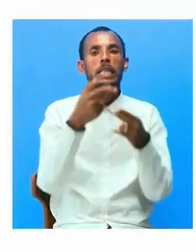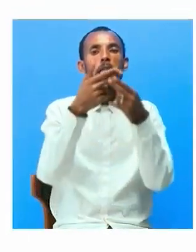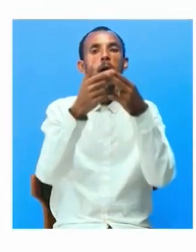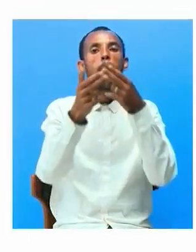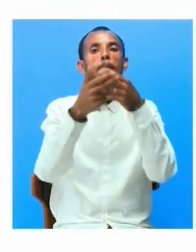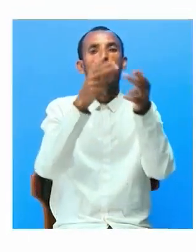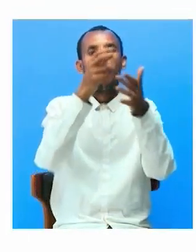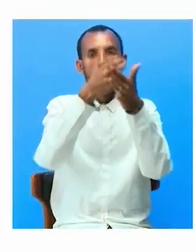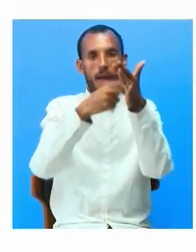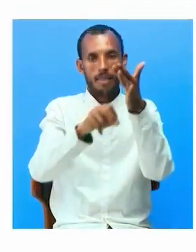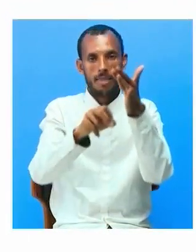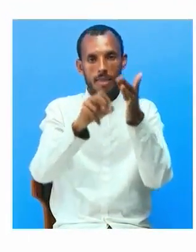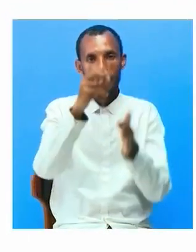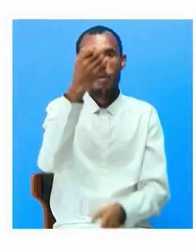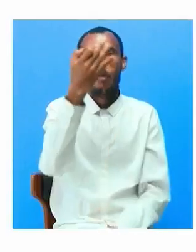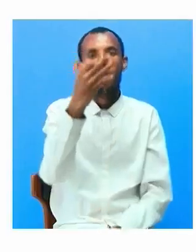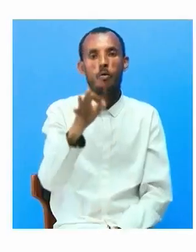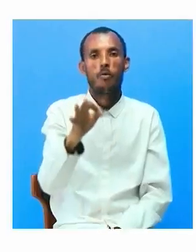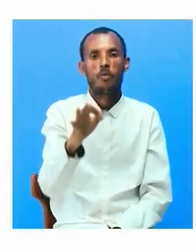of positive